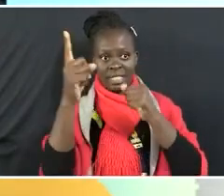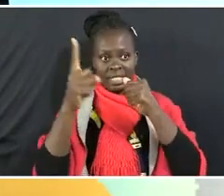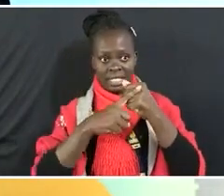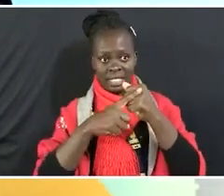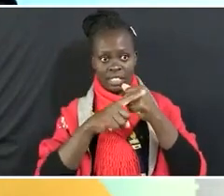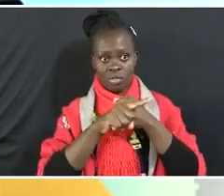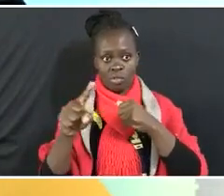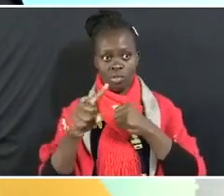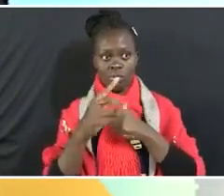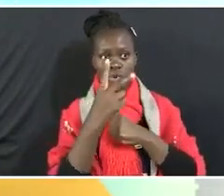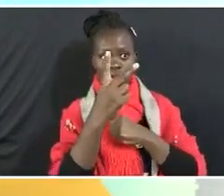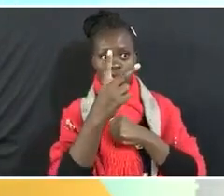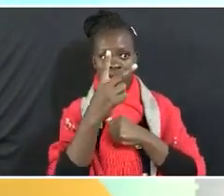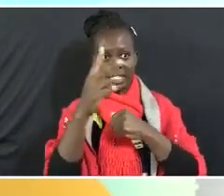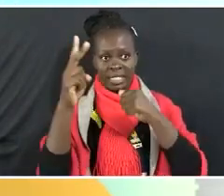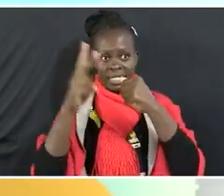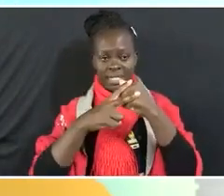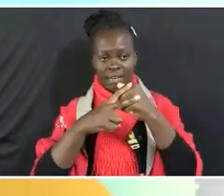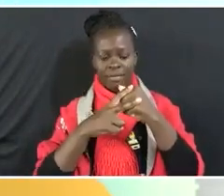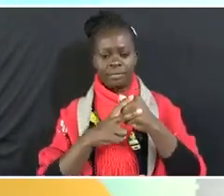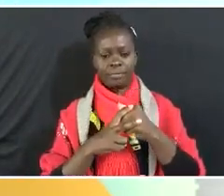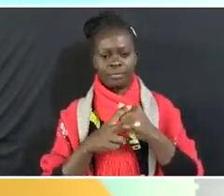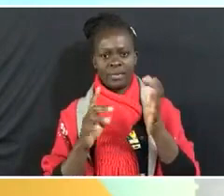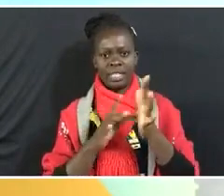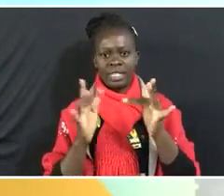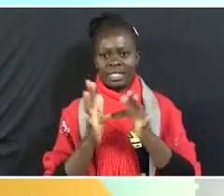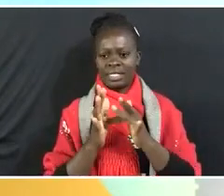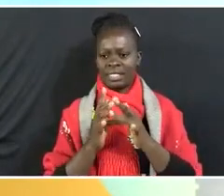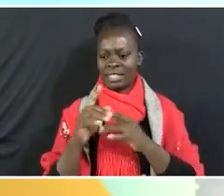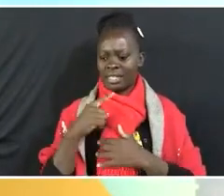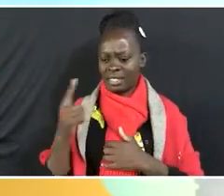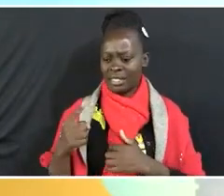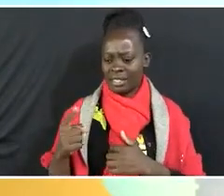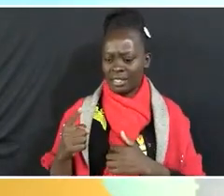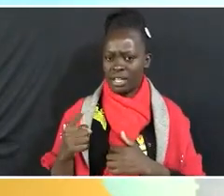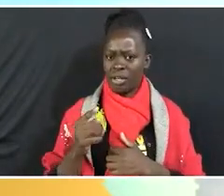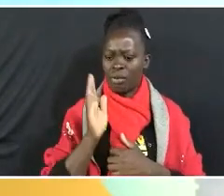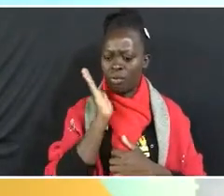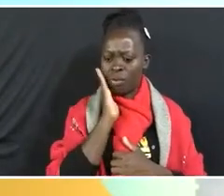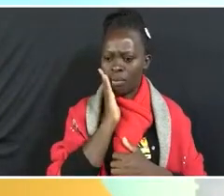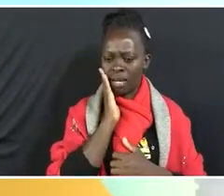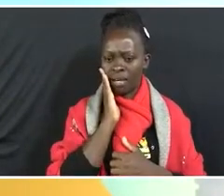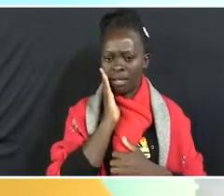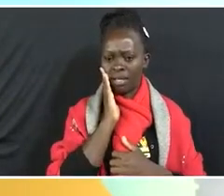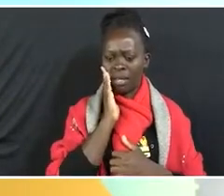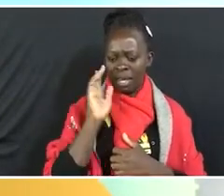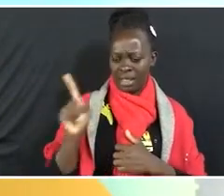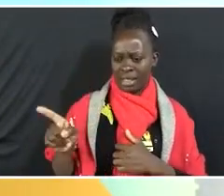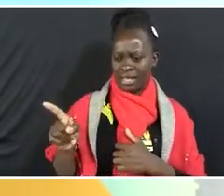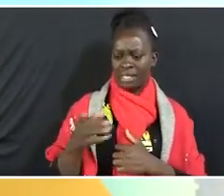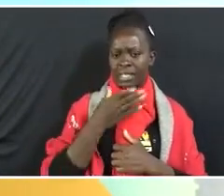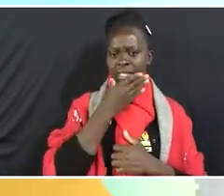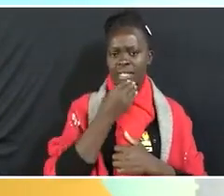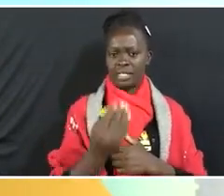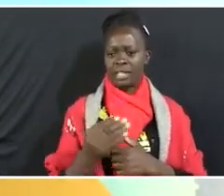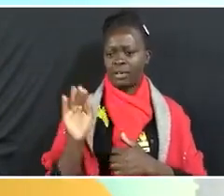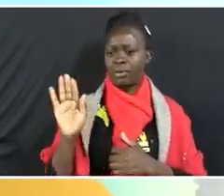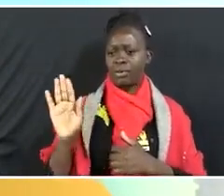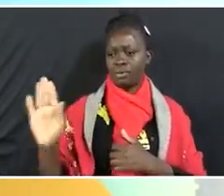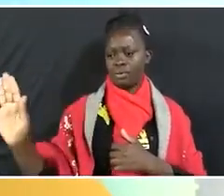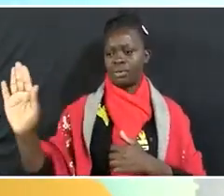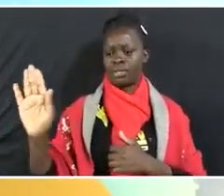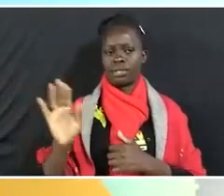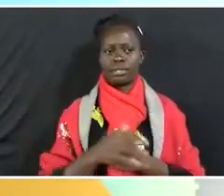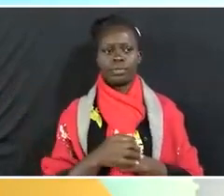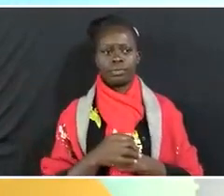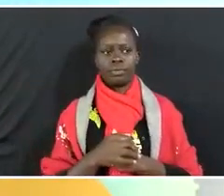Jesus looks at the murder, Jesus says, "Woman, behold thy son."